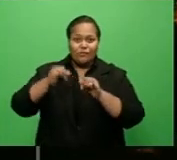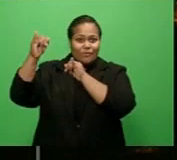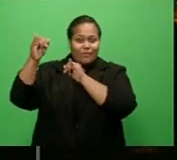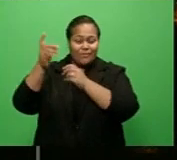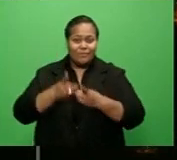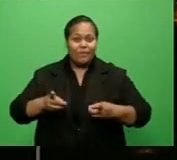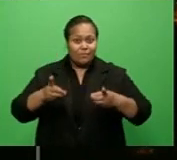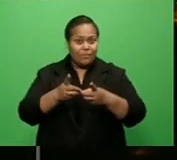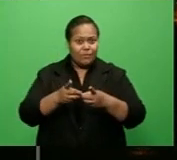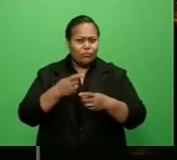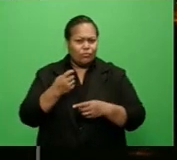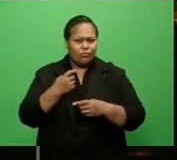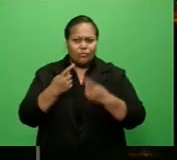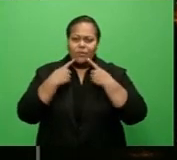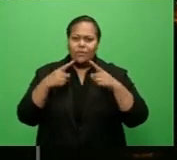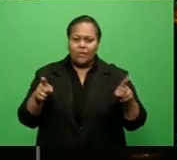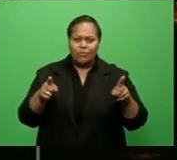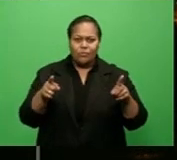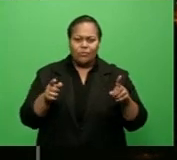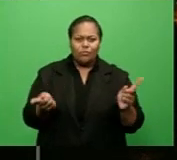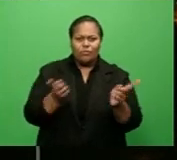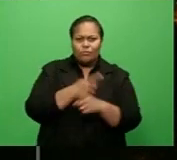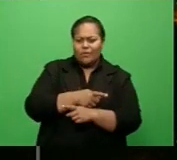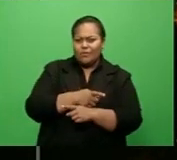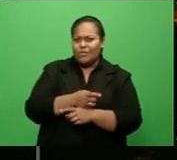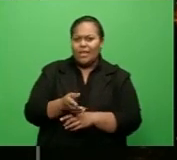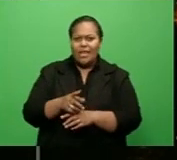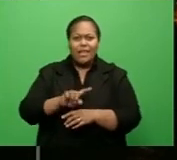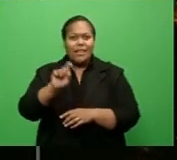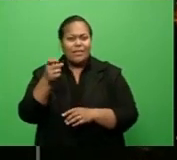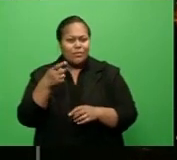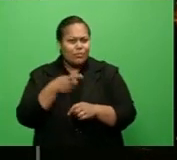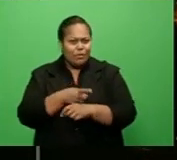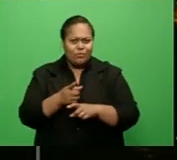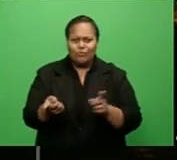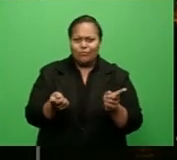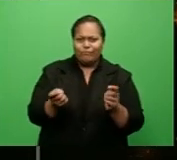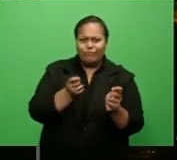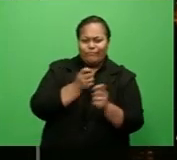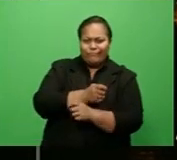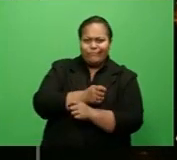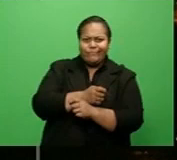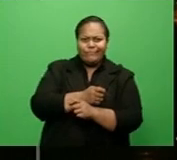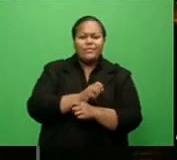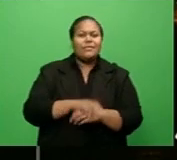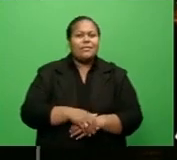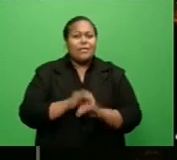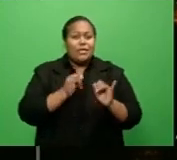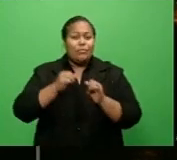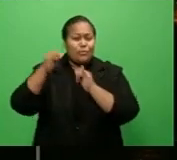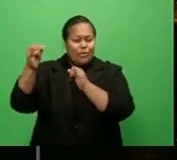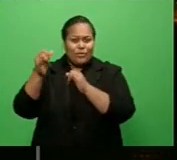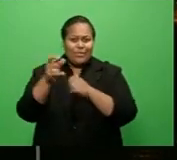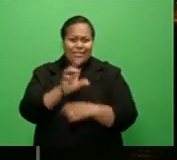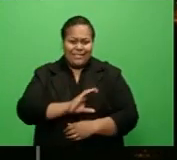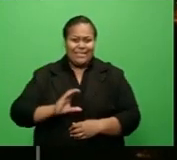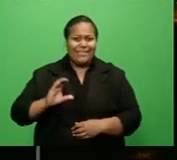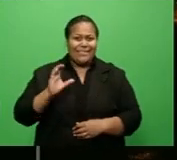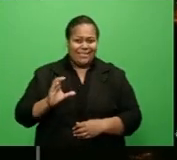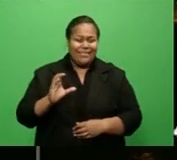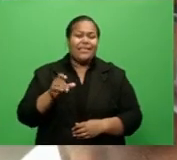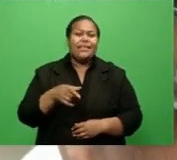announce major changes next week following the amendment of the Immigration, Citizenship and Passports Bill in Parliament this